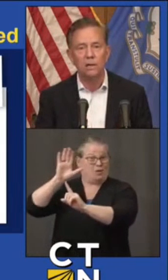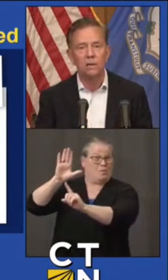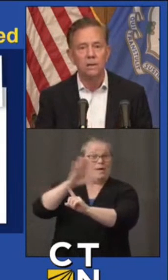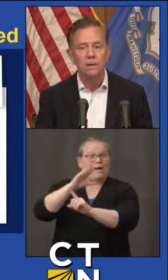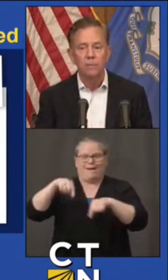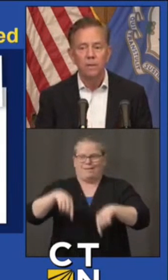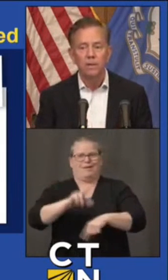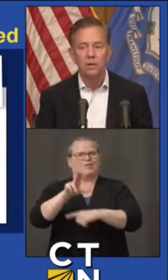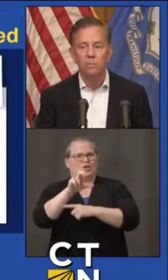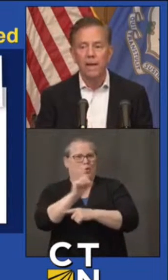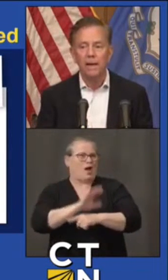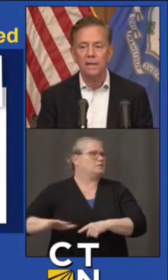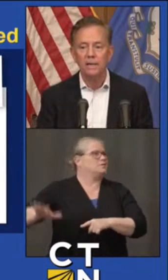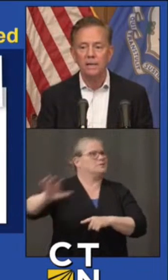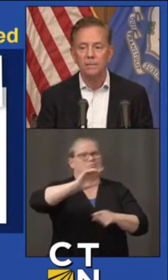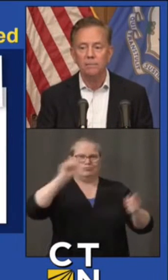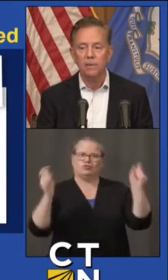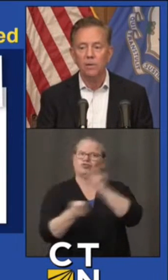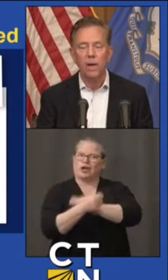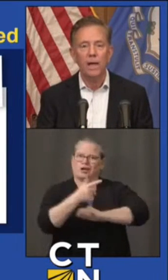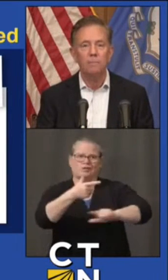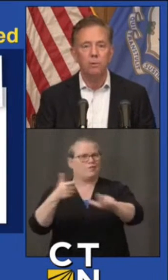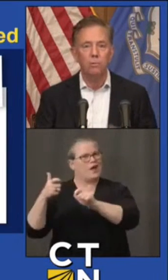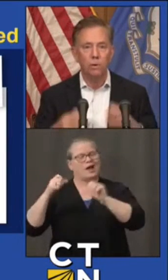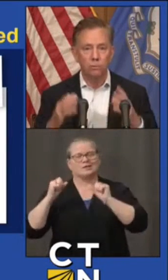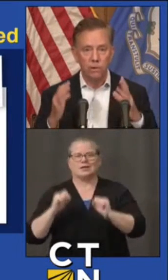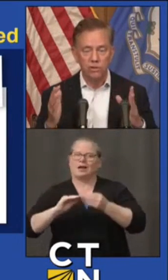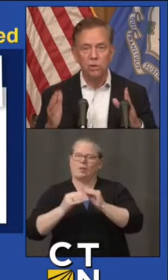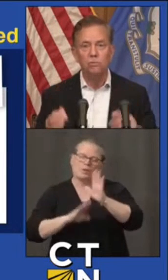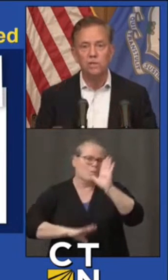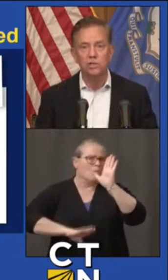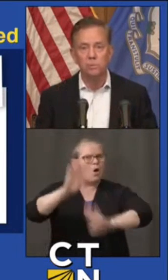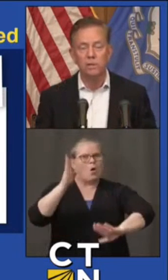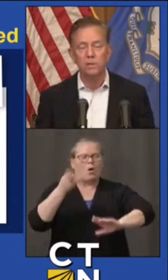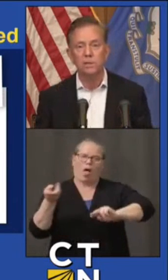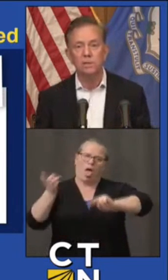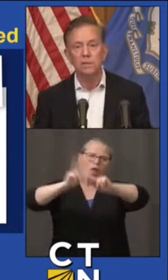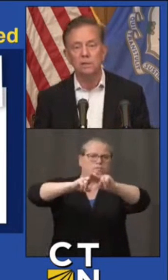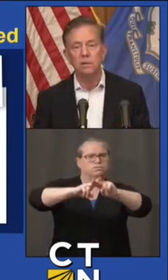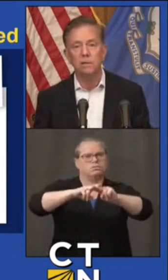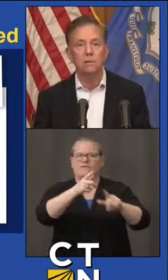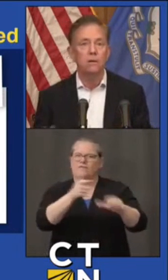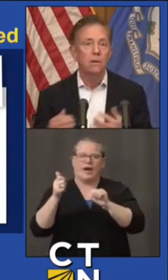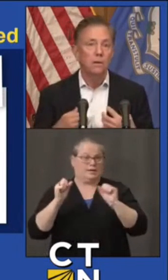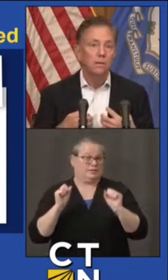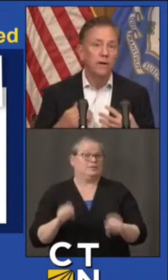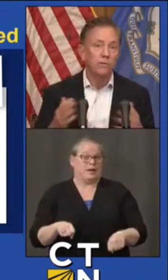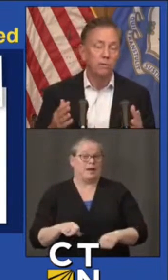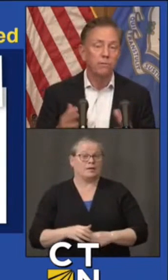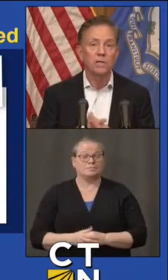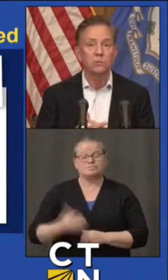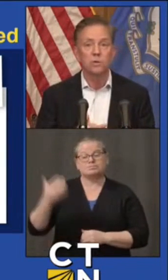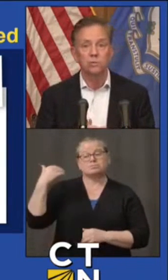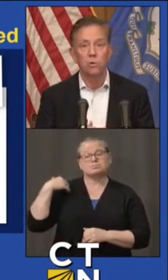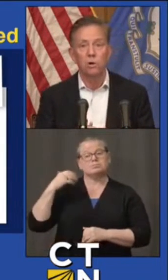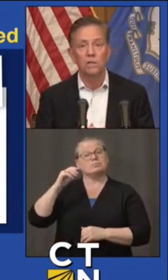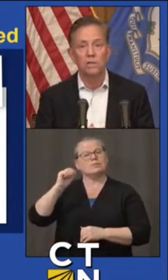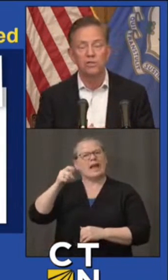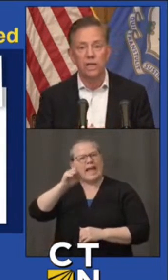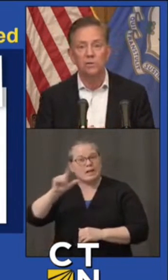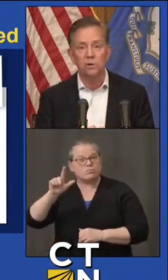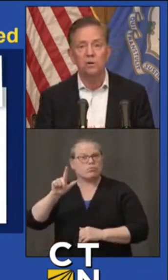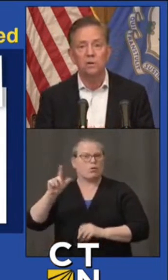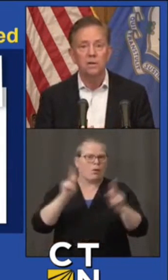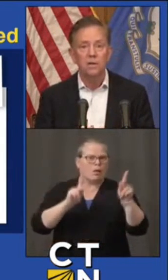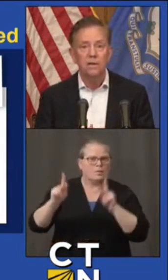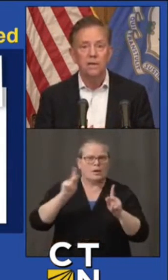well. Back in April when we were so disciplined, the favorite phrase was, we're all in this